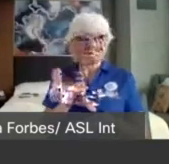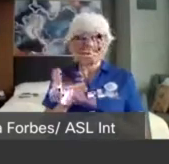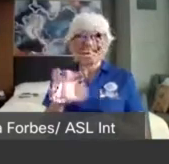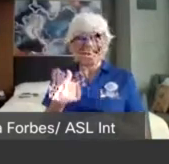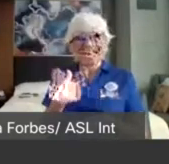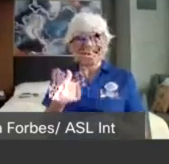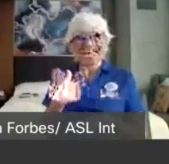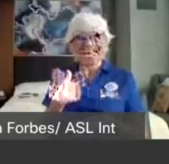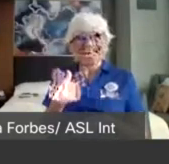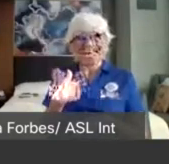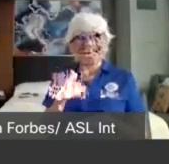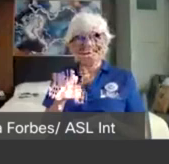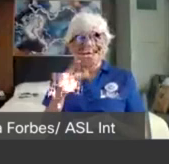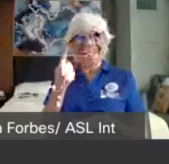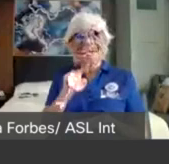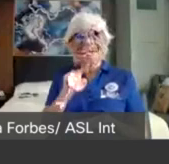Thank you so much.